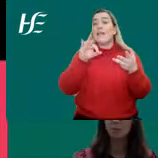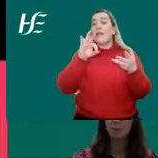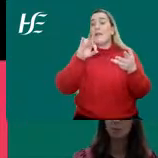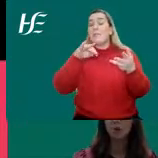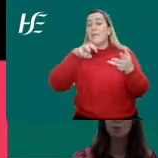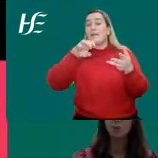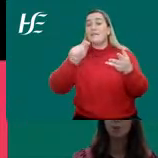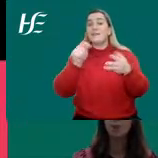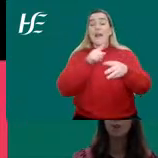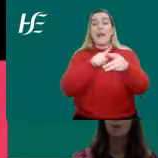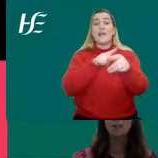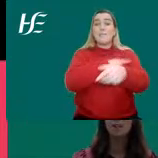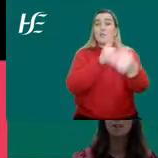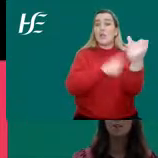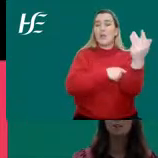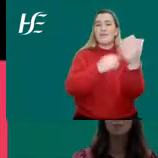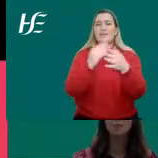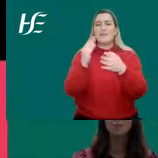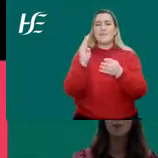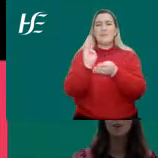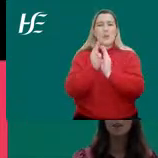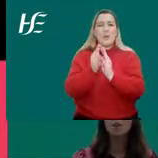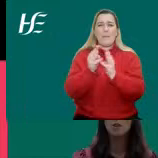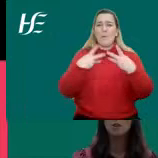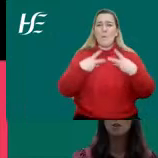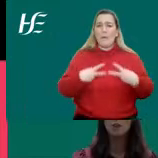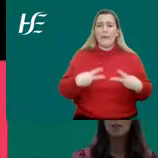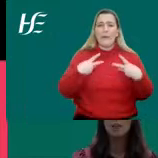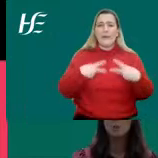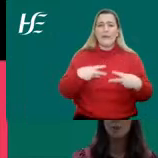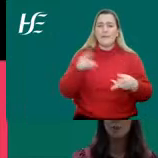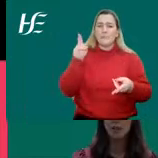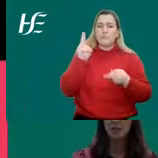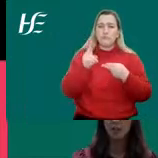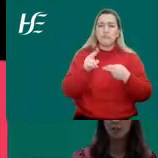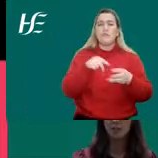less supportive with the decline in estrogen. There's